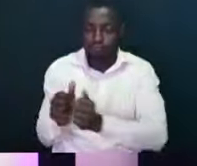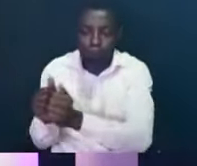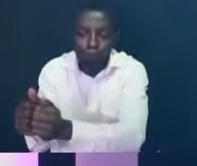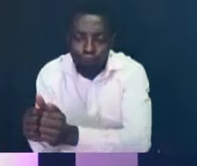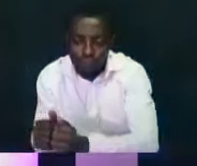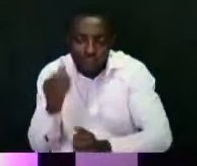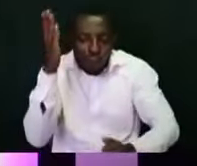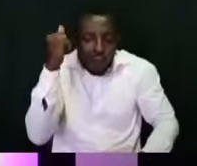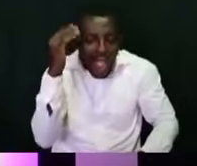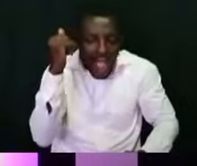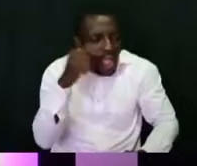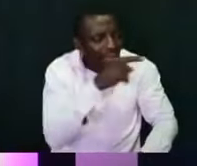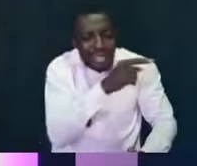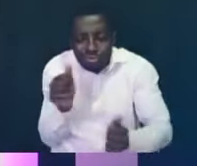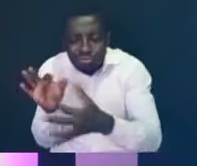he